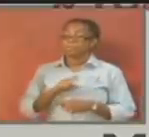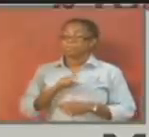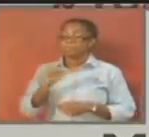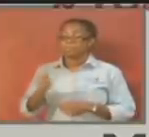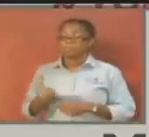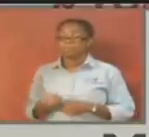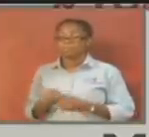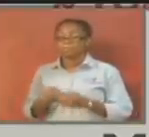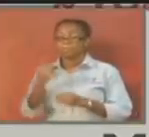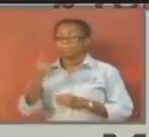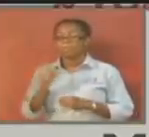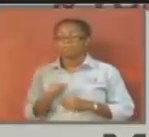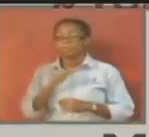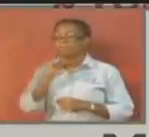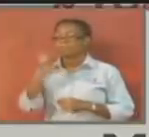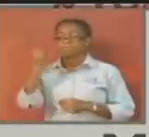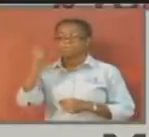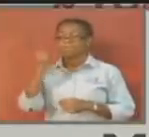their first dose?